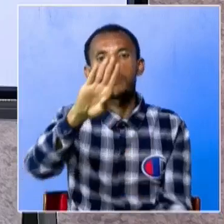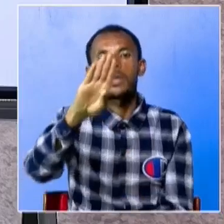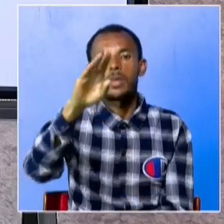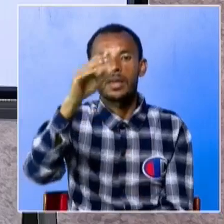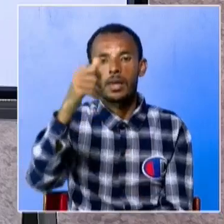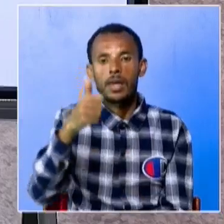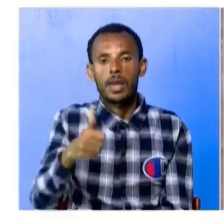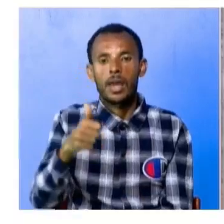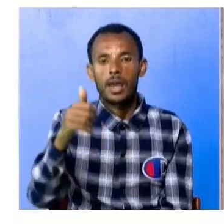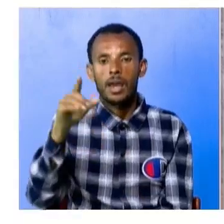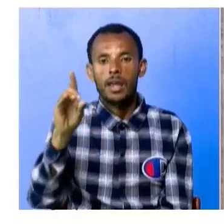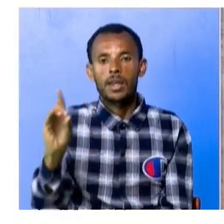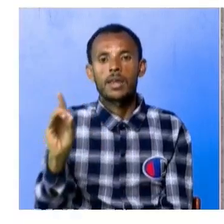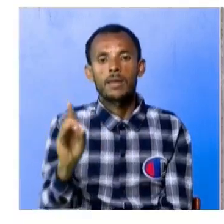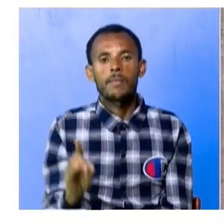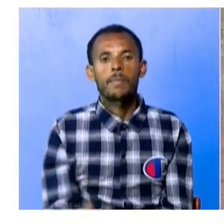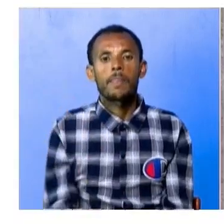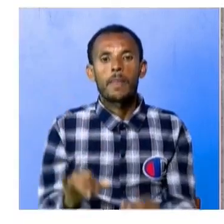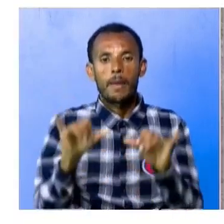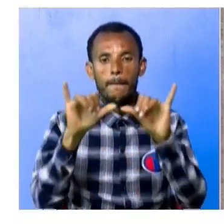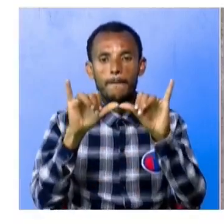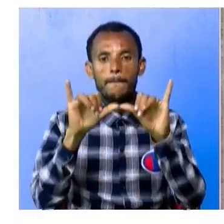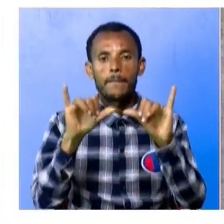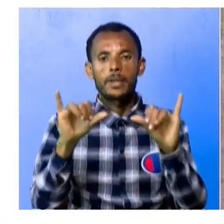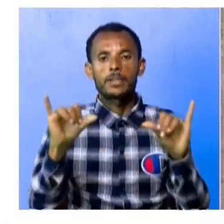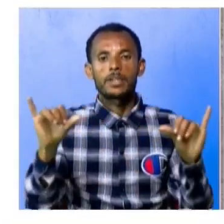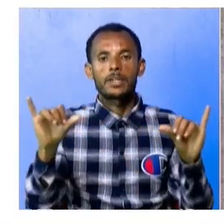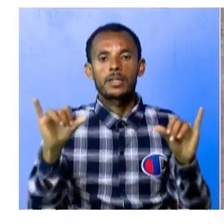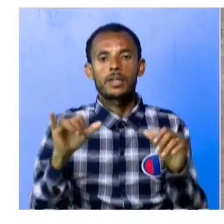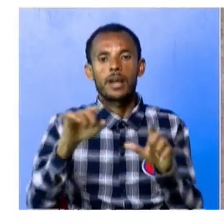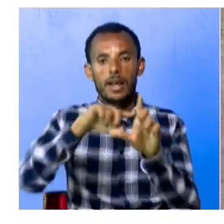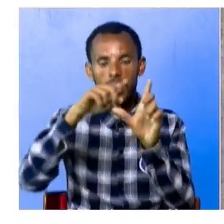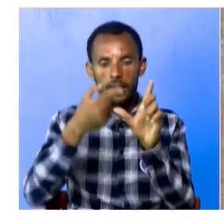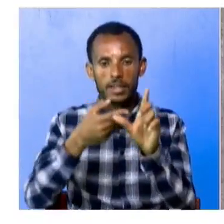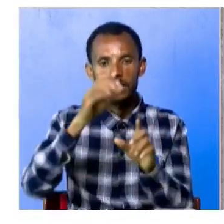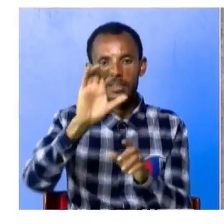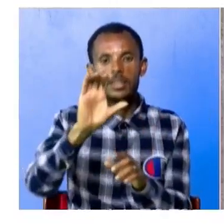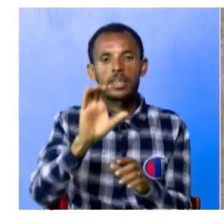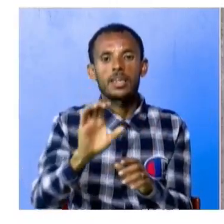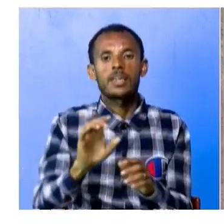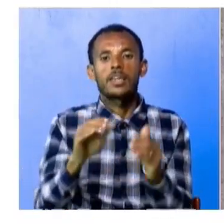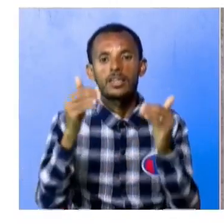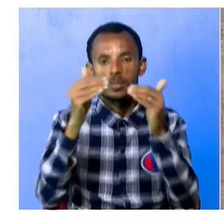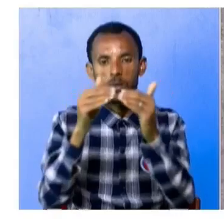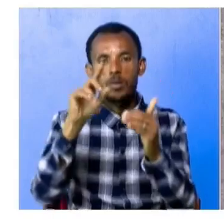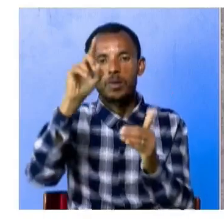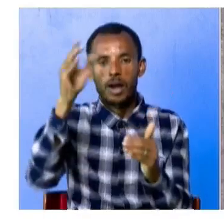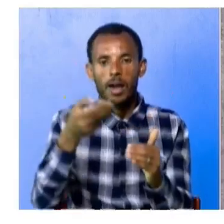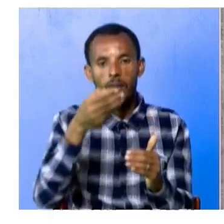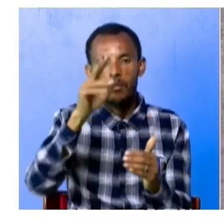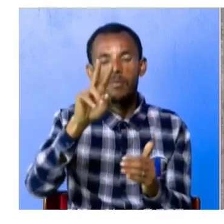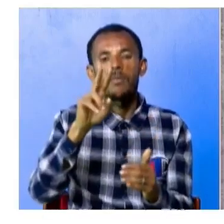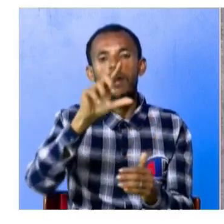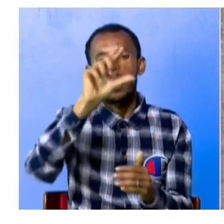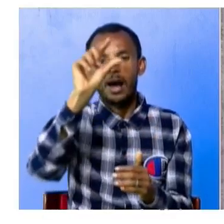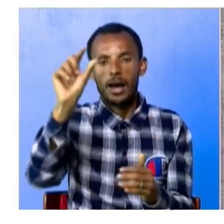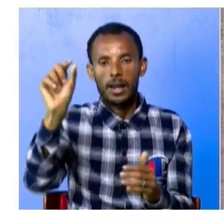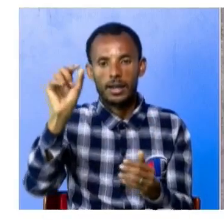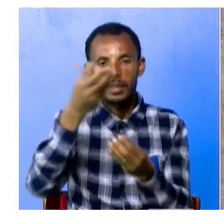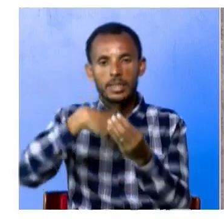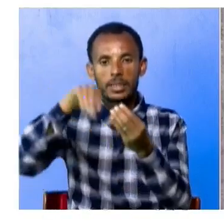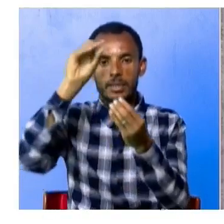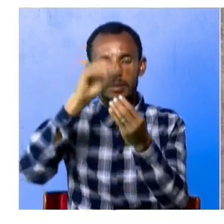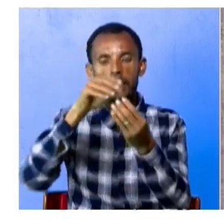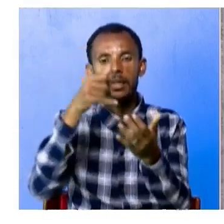BAD, okay? So measure of angle C is half of the arc subtending it, which